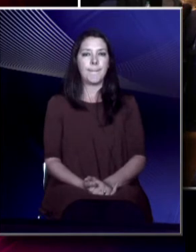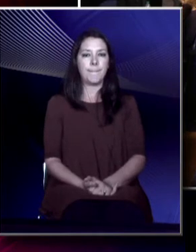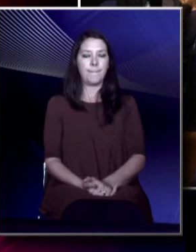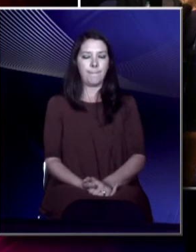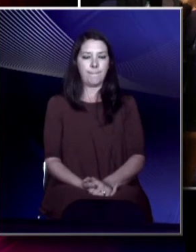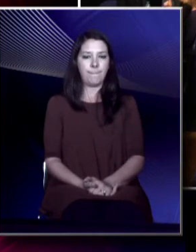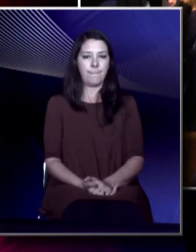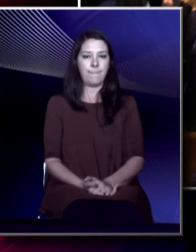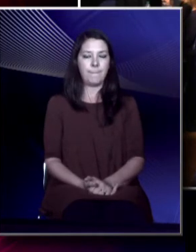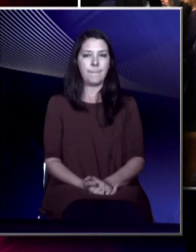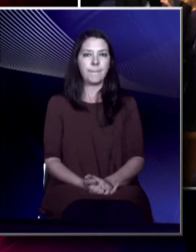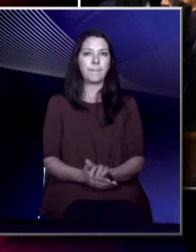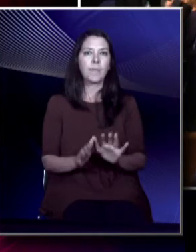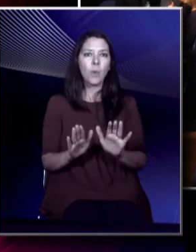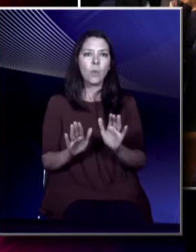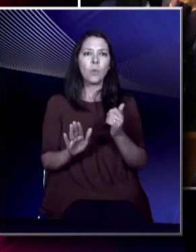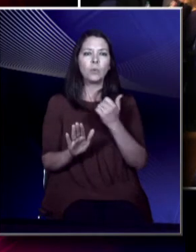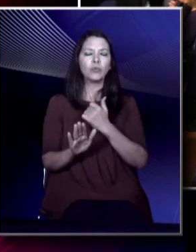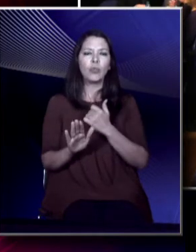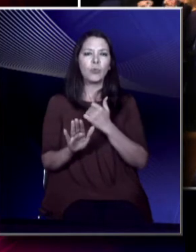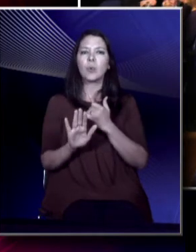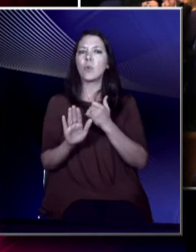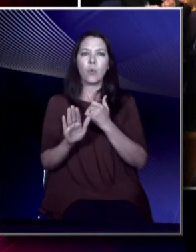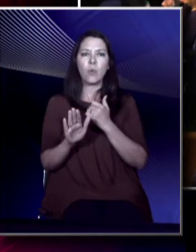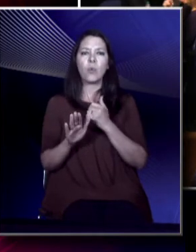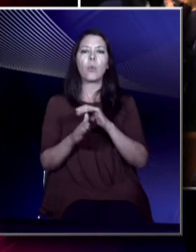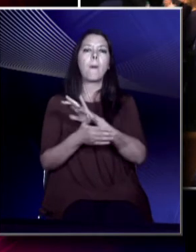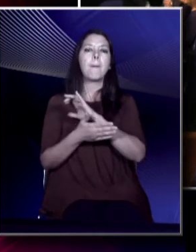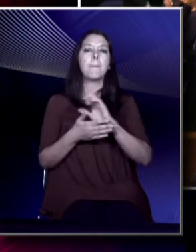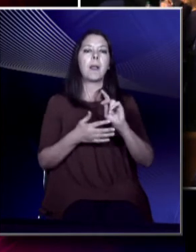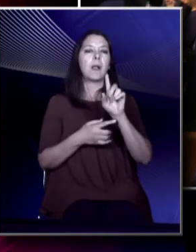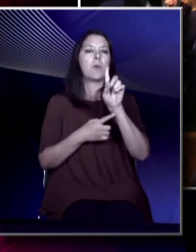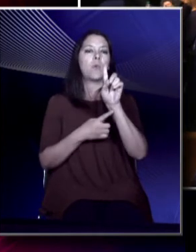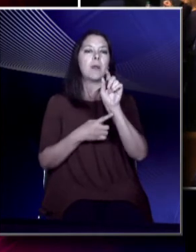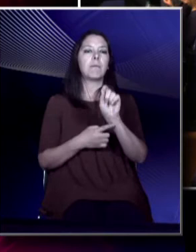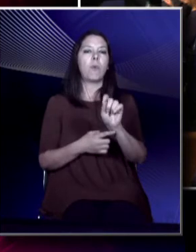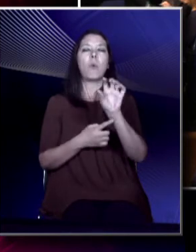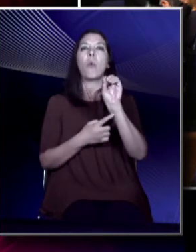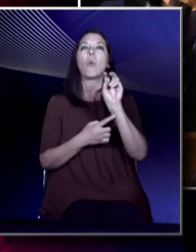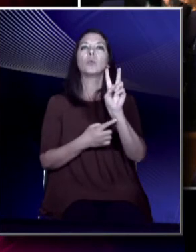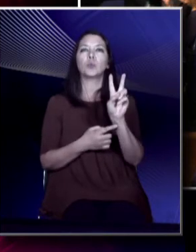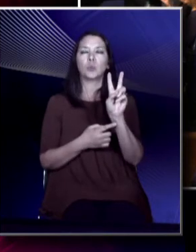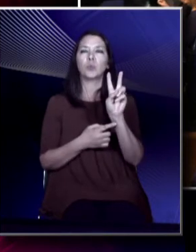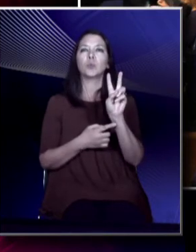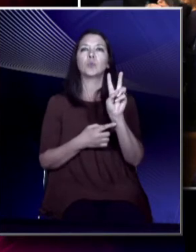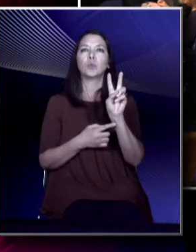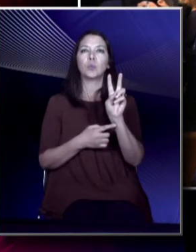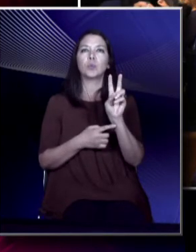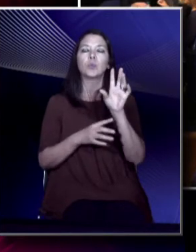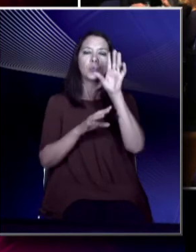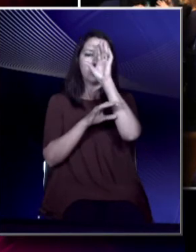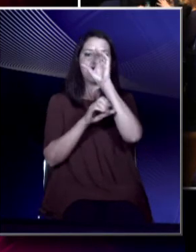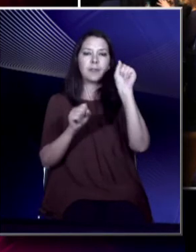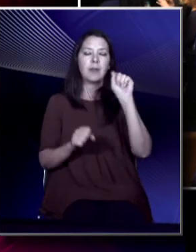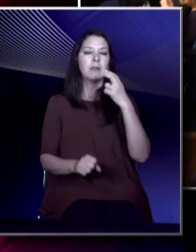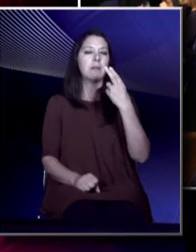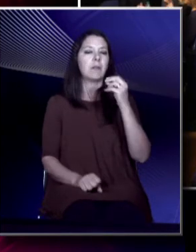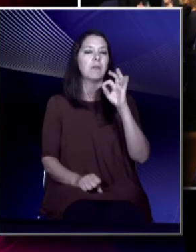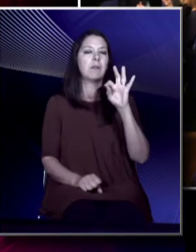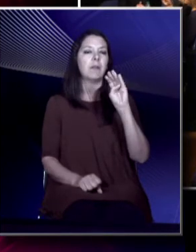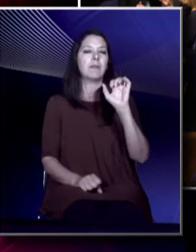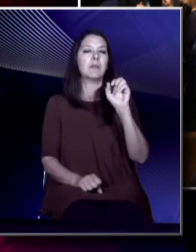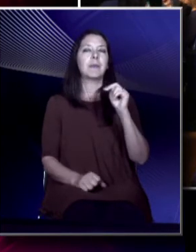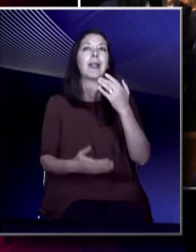Actually, yes, sorry. I'm going to actually jump back to item 1.02. Superintendent Hoffman, thank you for making it